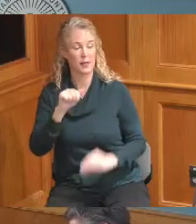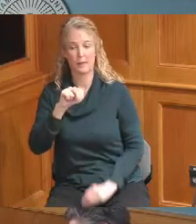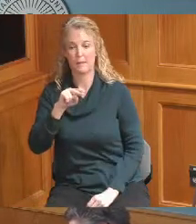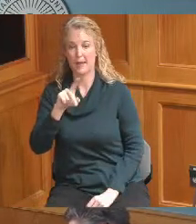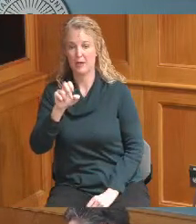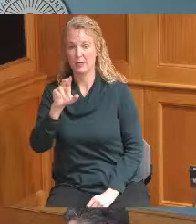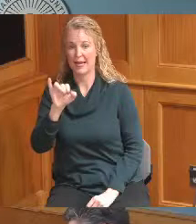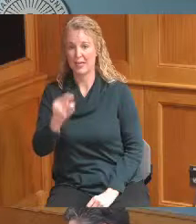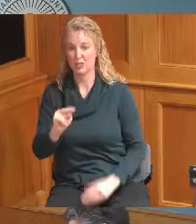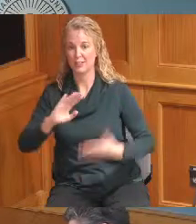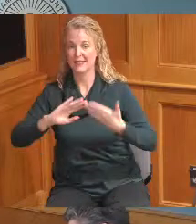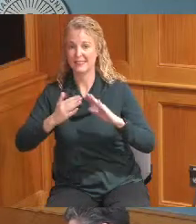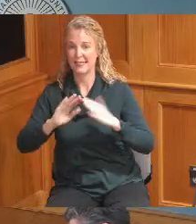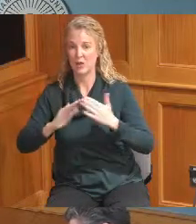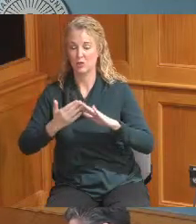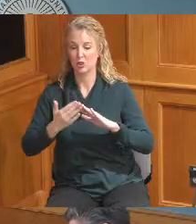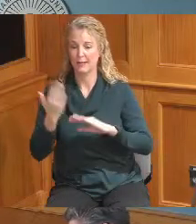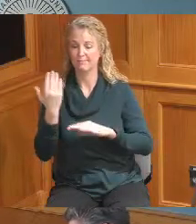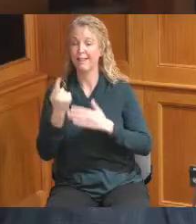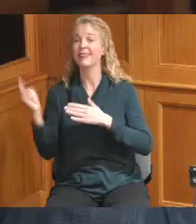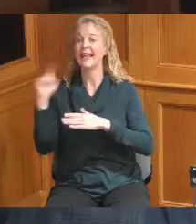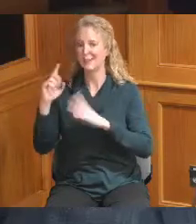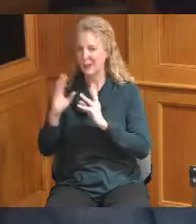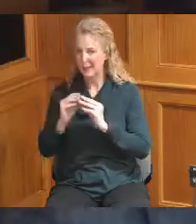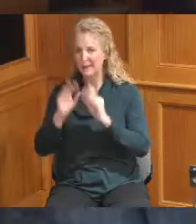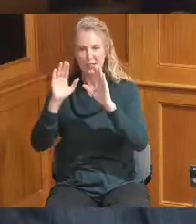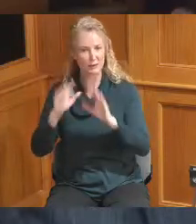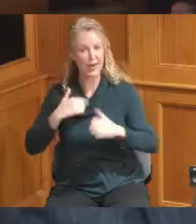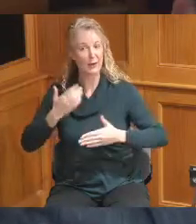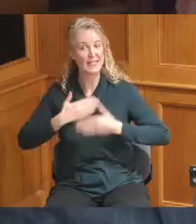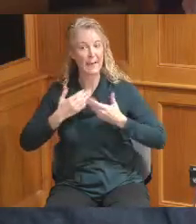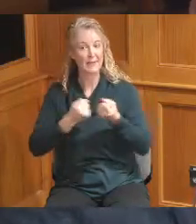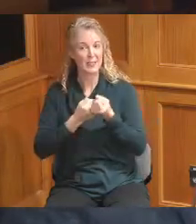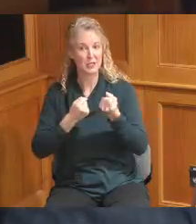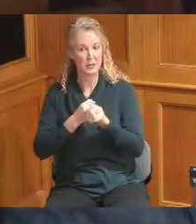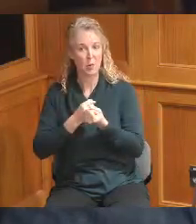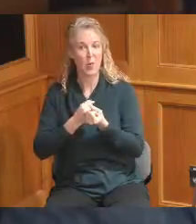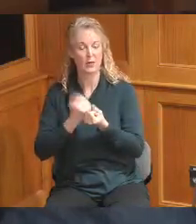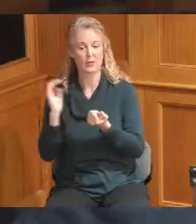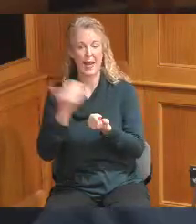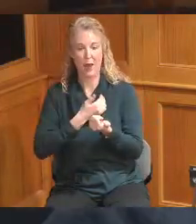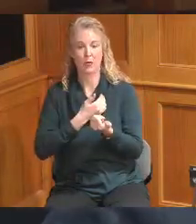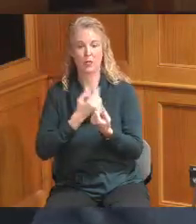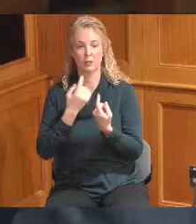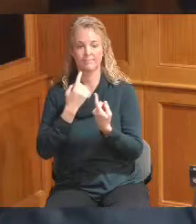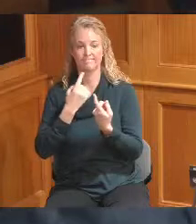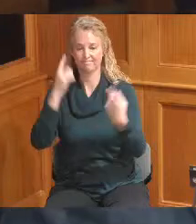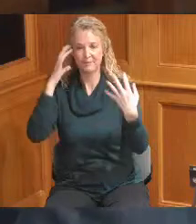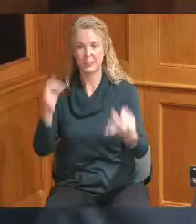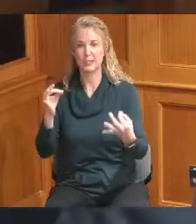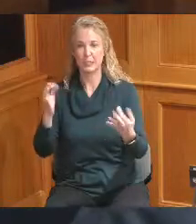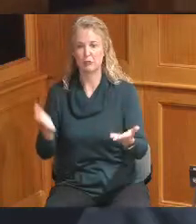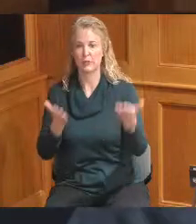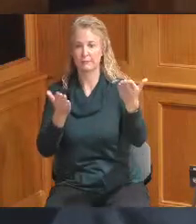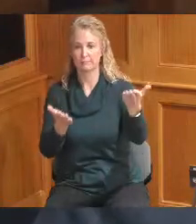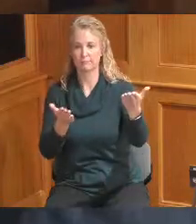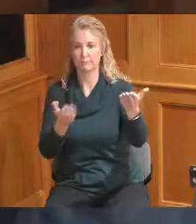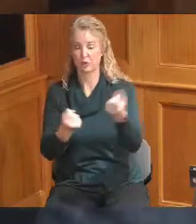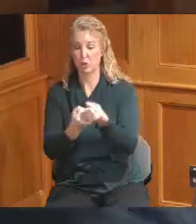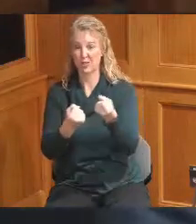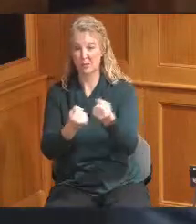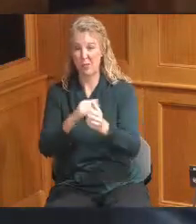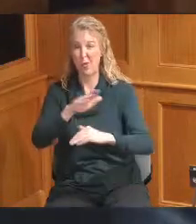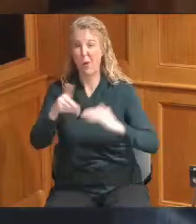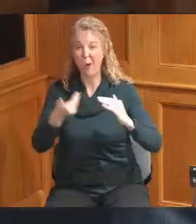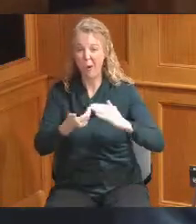great meeting out there, and I was happy to support the resolution our board came forward on, supporting